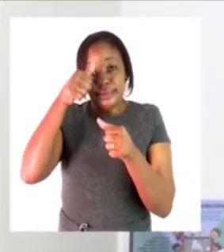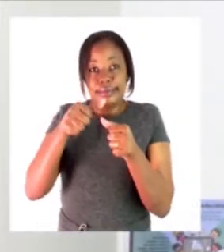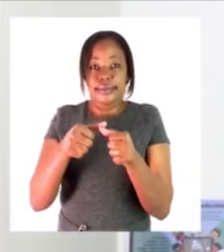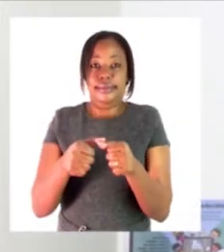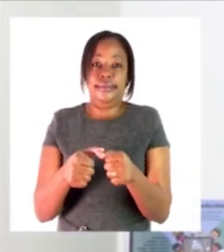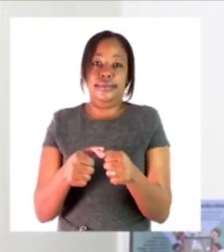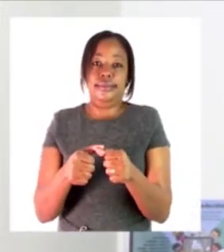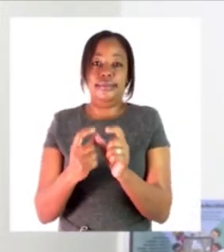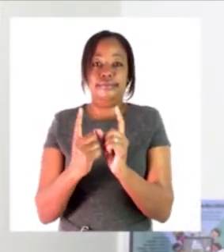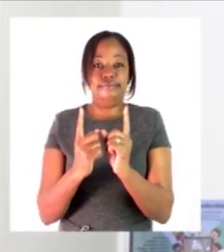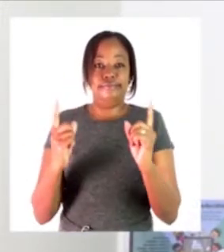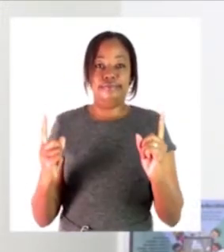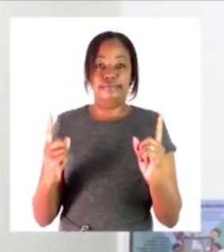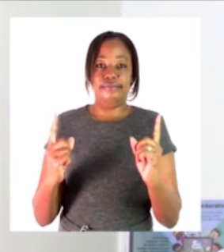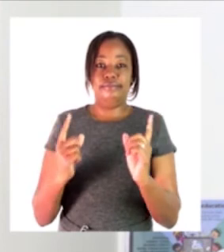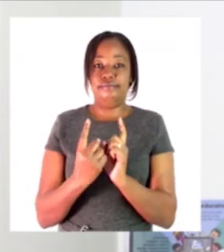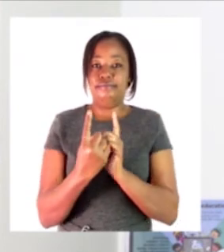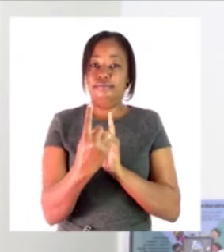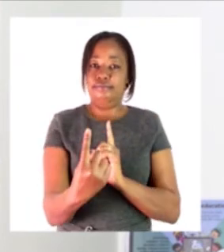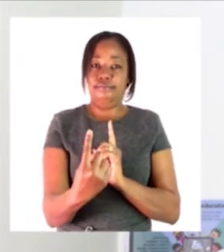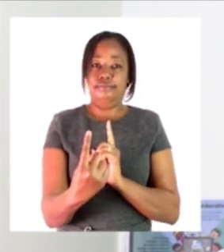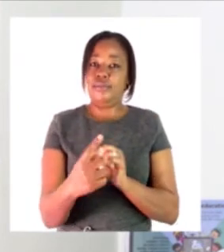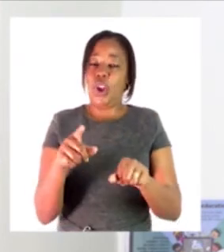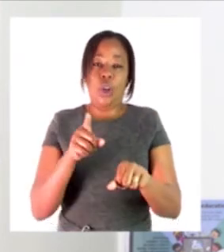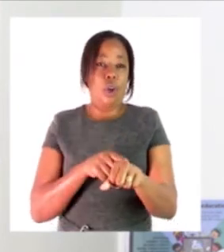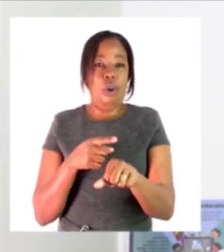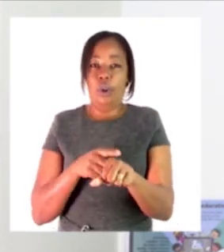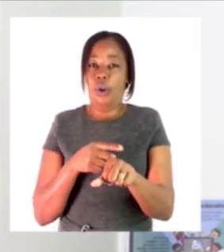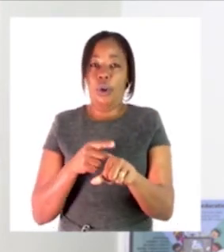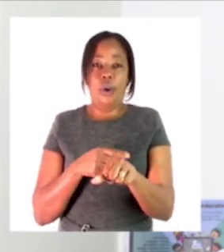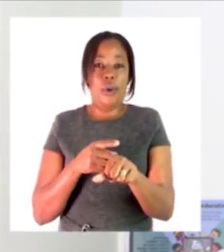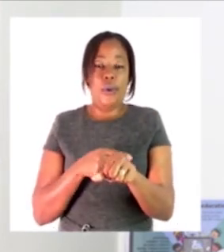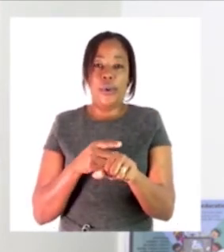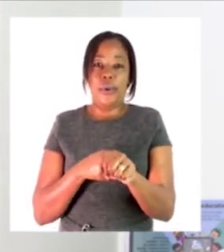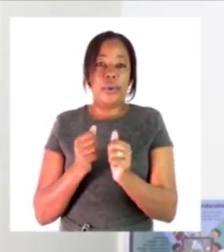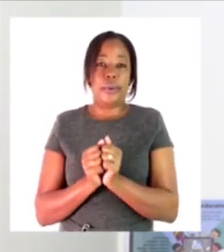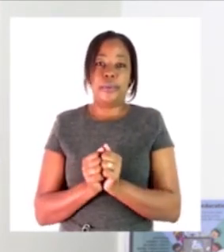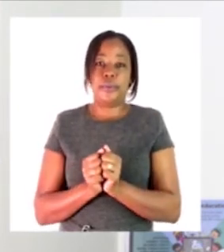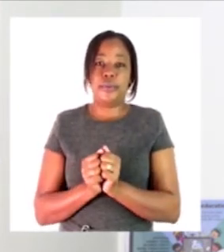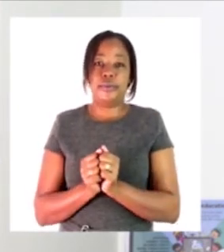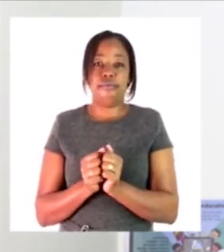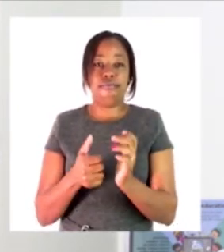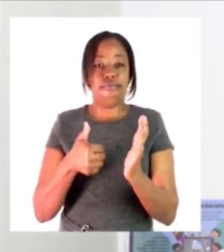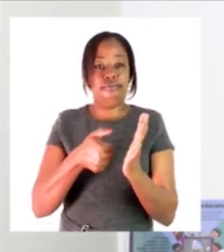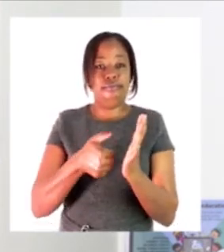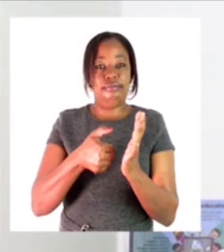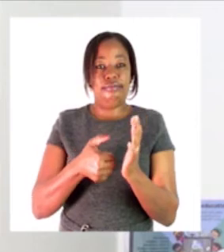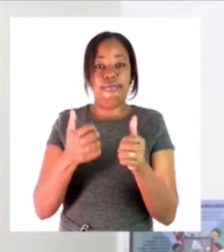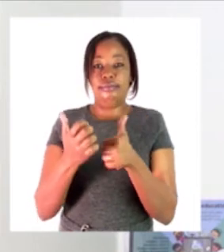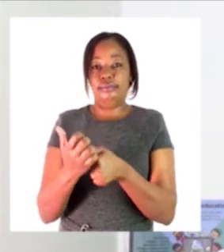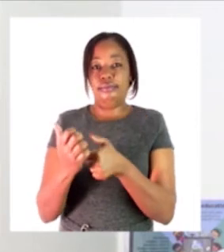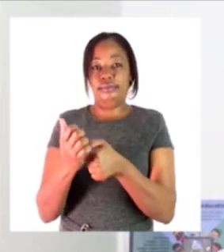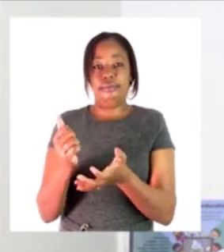Remember to keep a distance from other people of 1 meter or 1.5 and to